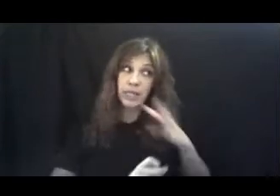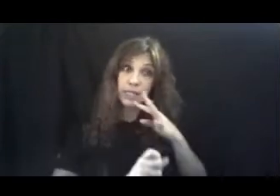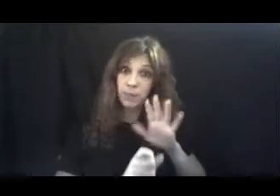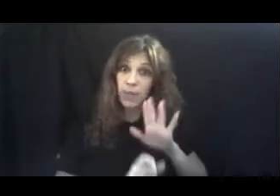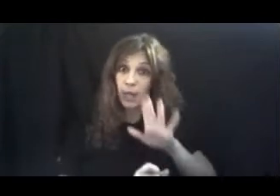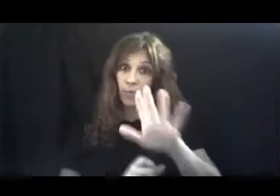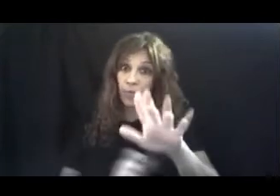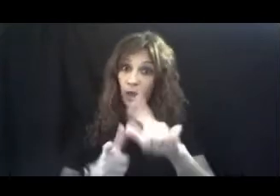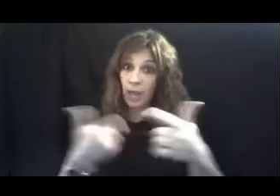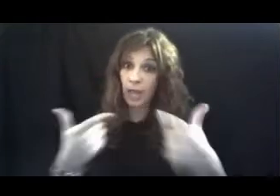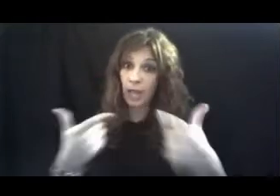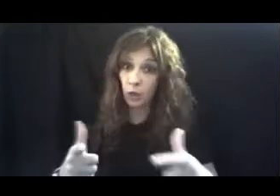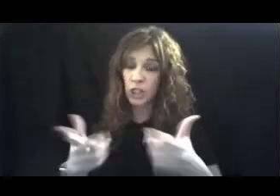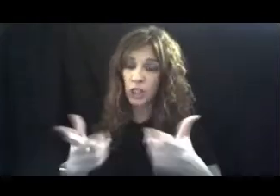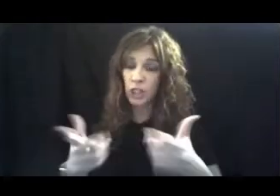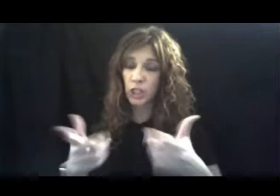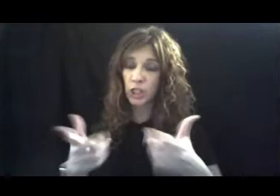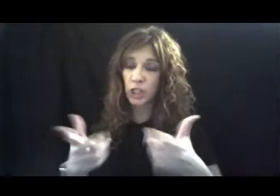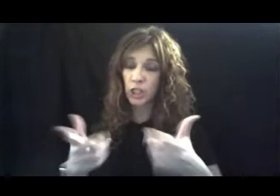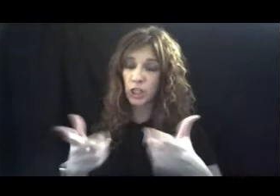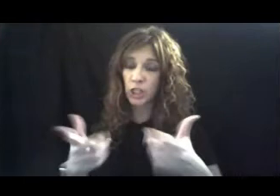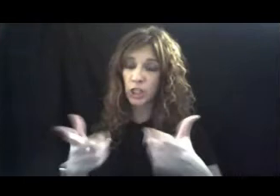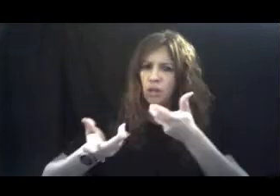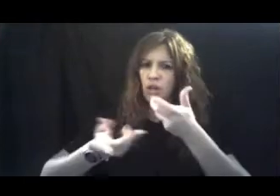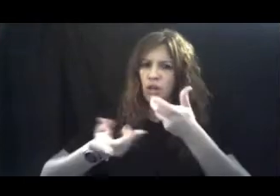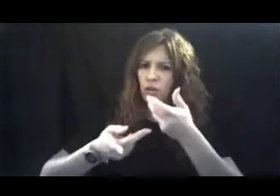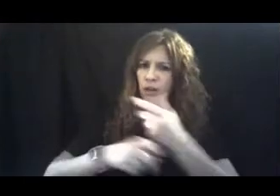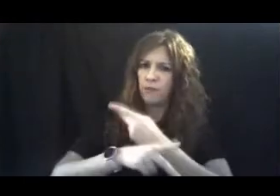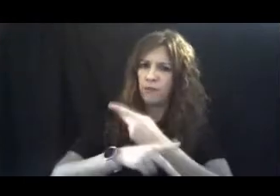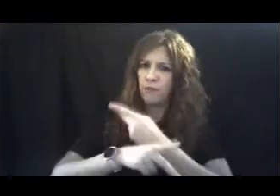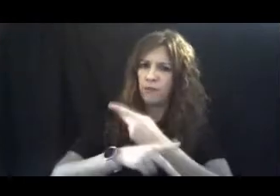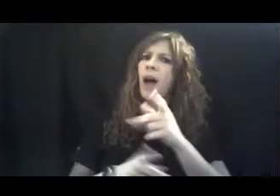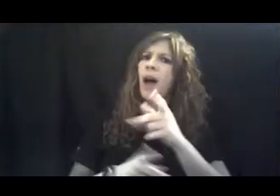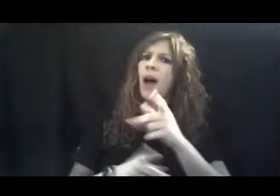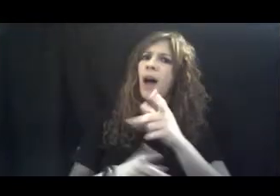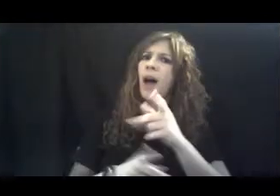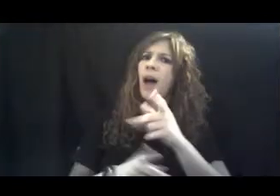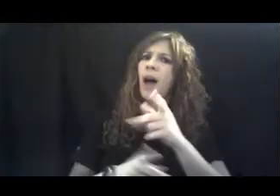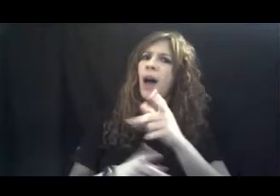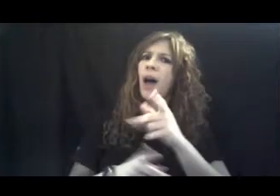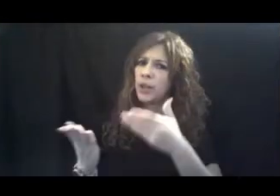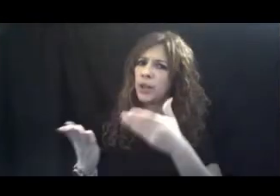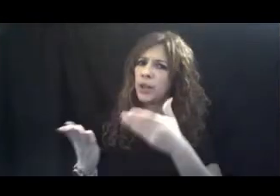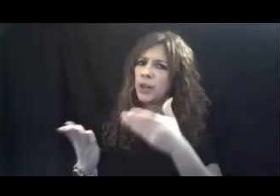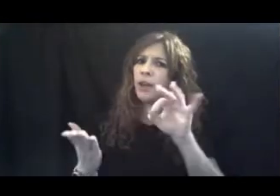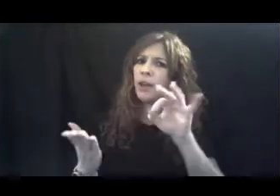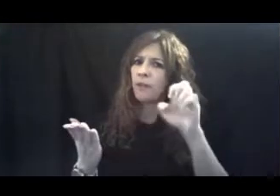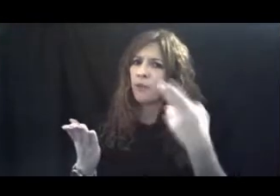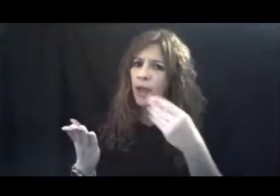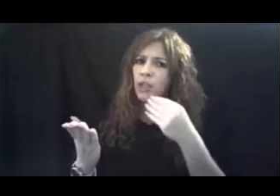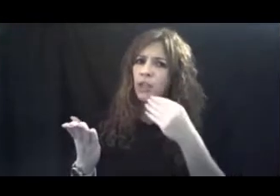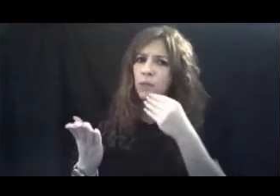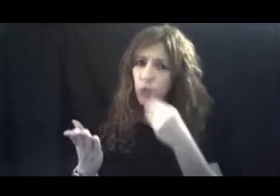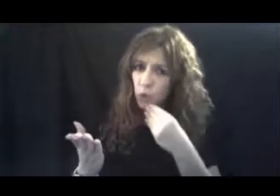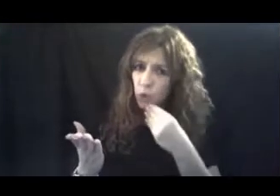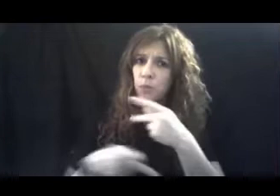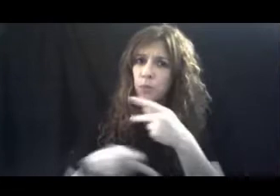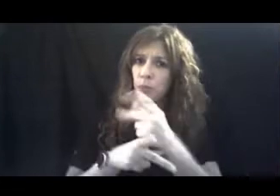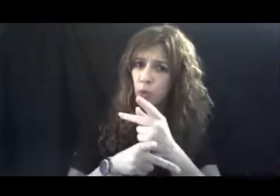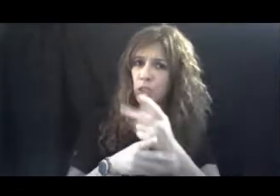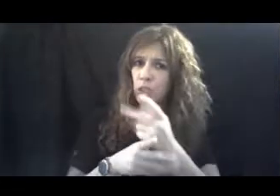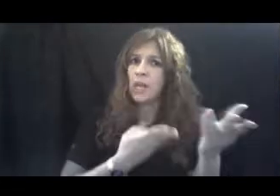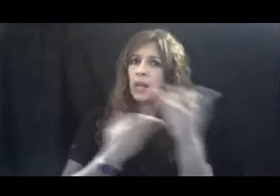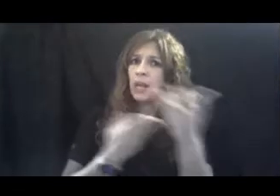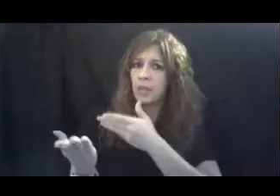they need help to bring in fresh fruit and produce and sell better food to the community. And that's